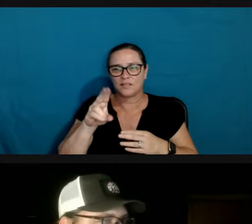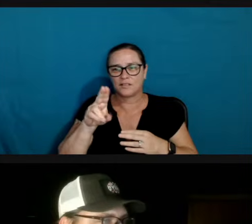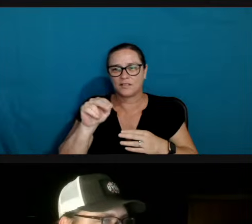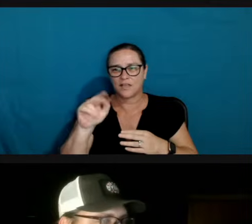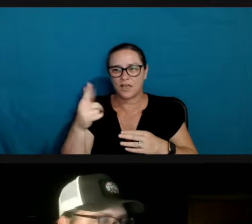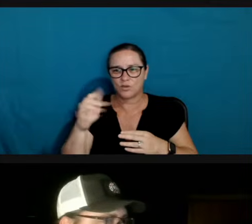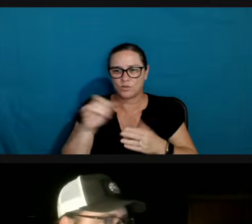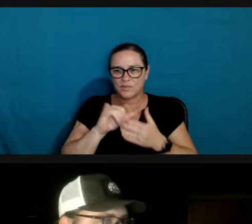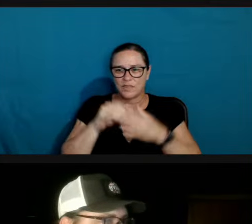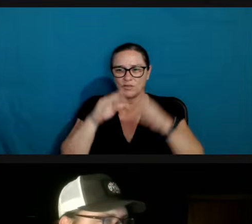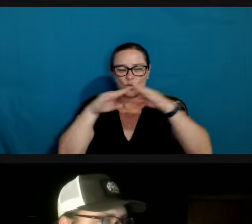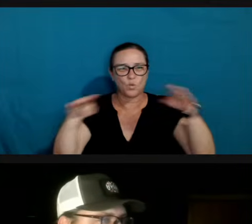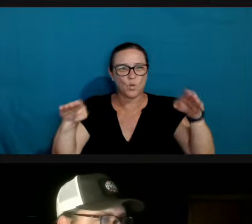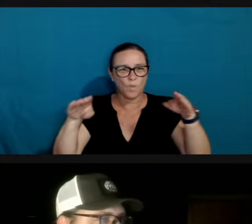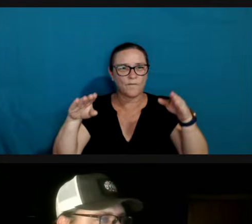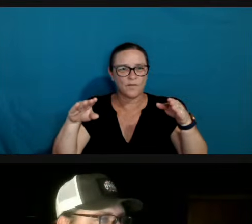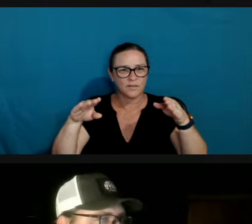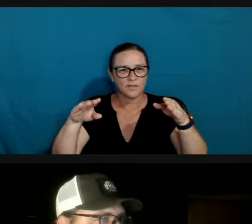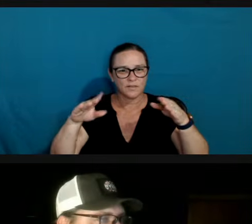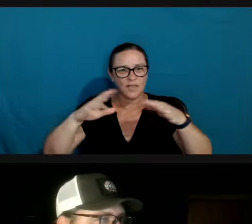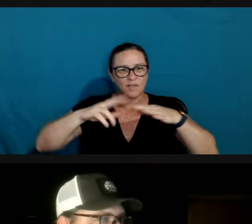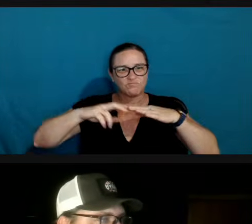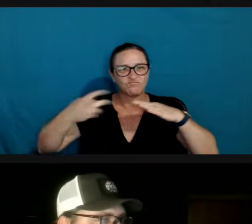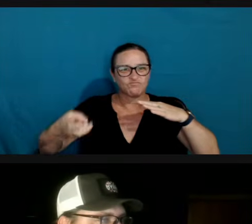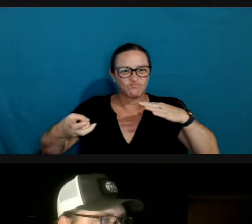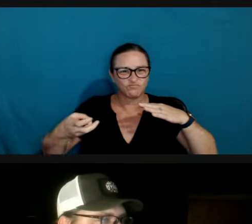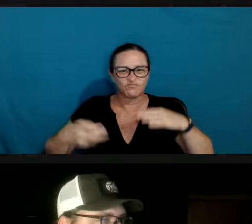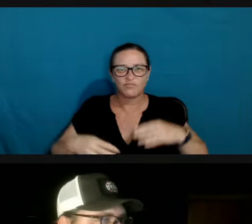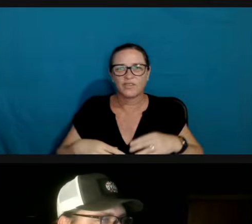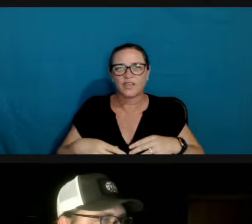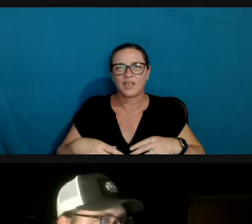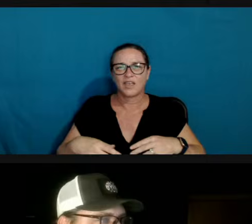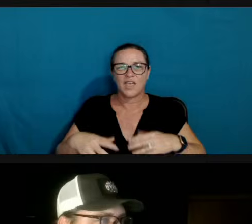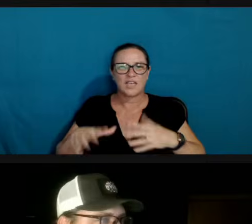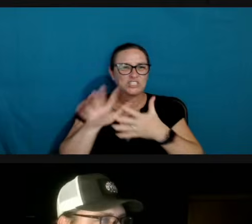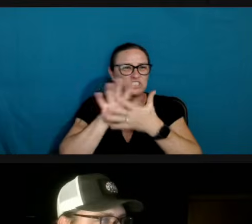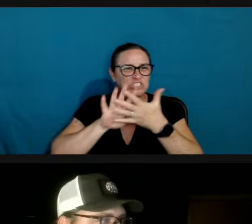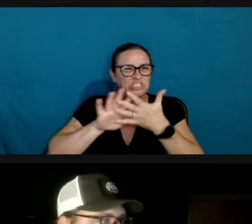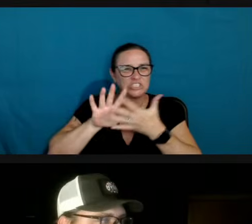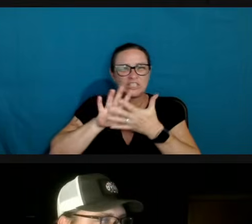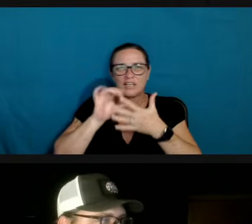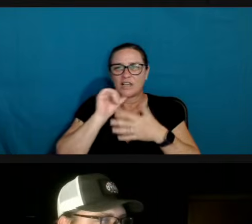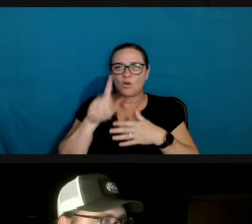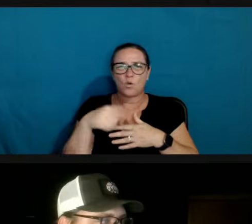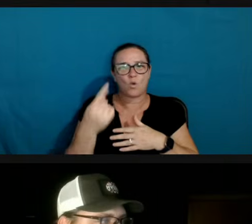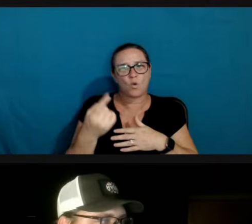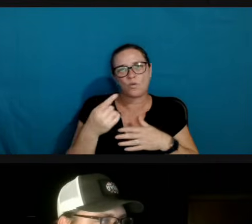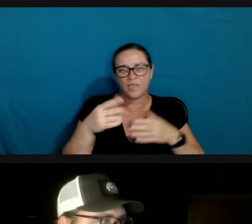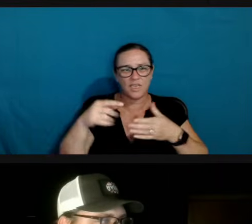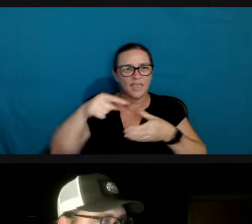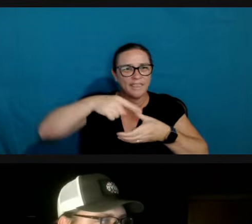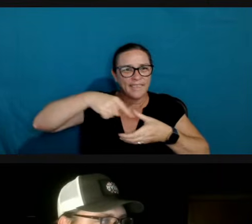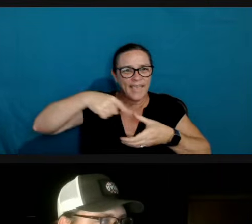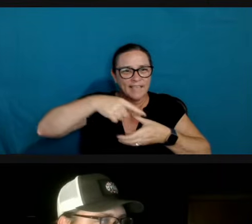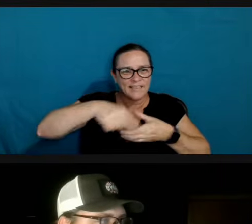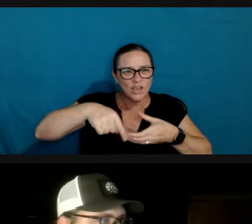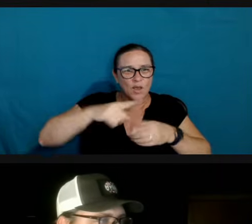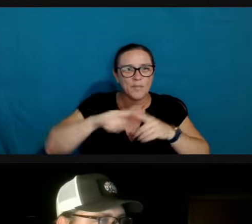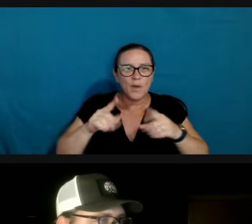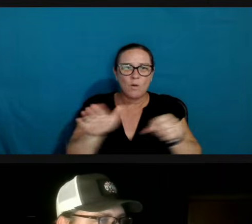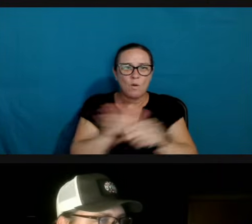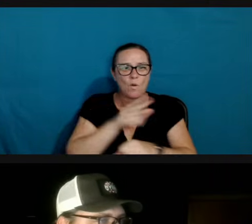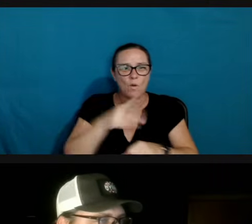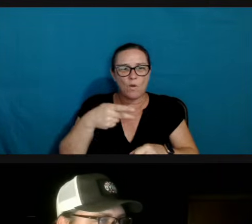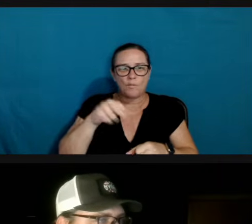there. And the total whiteout conditions wasn't just in the caldera, it was throughout the park. And